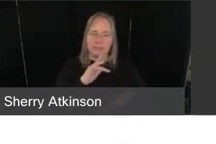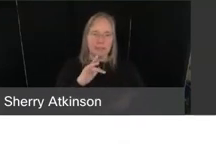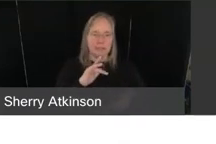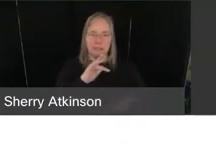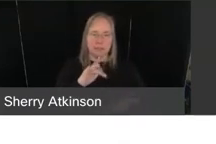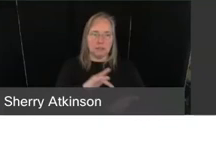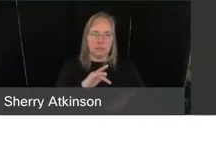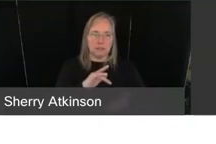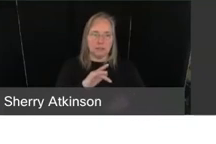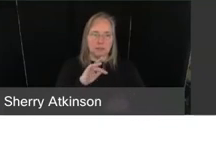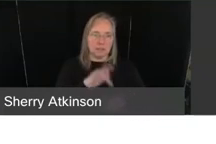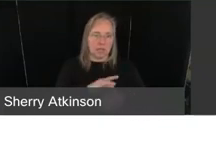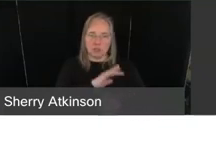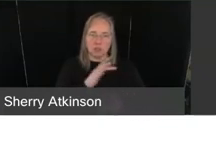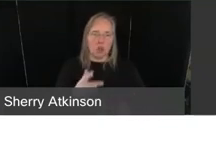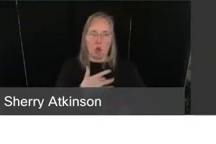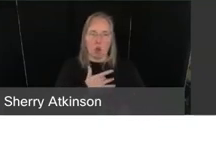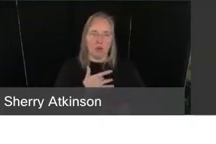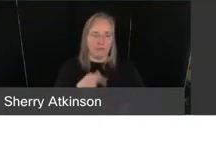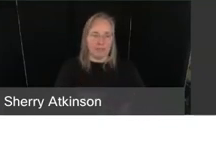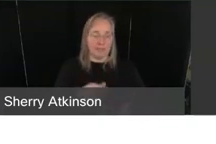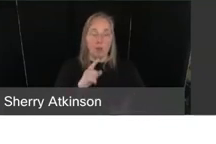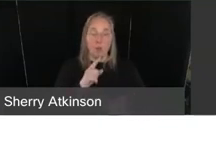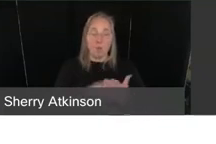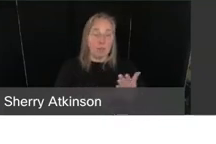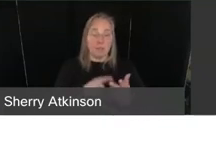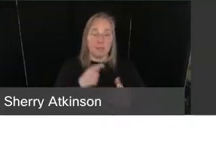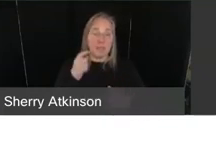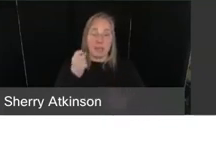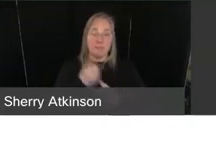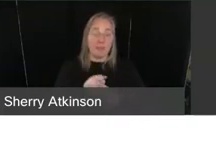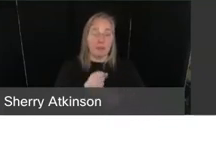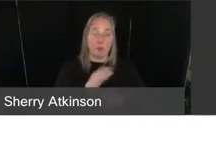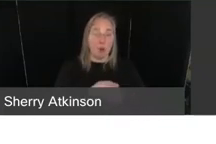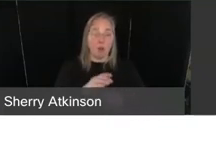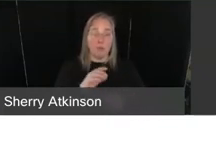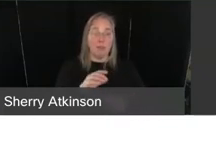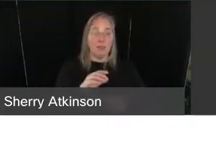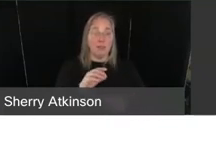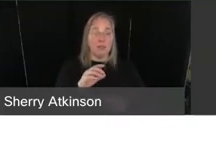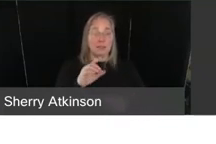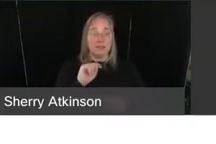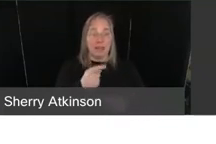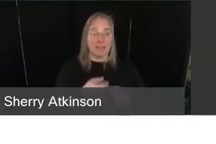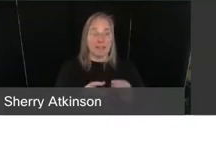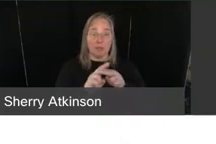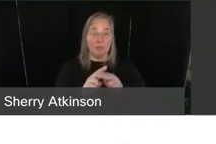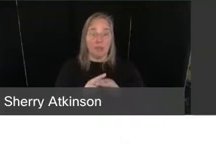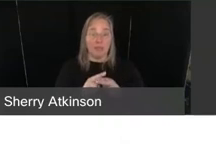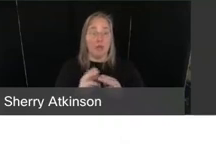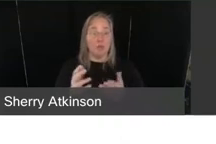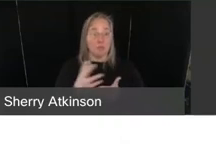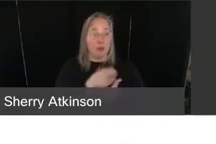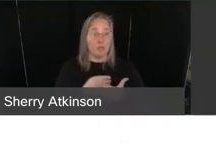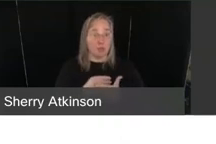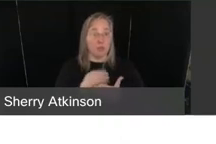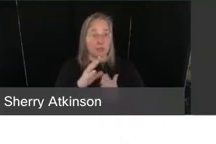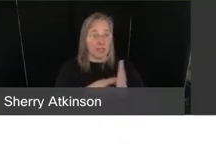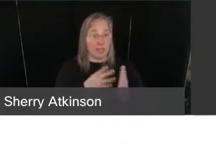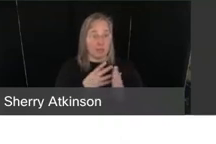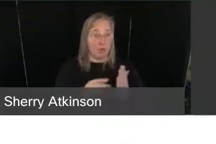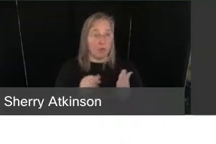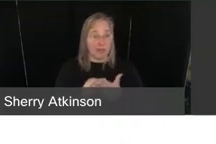the new cultural center's impact on the tax revenue schedule that the county has created?